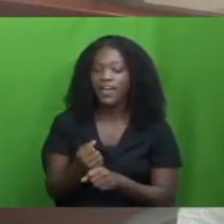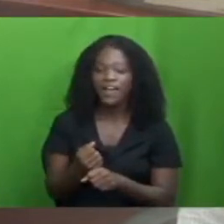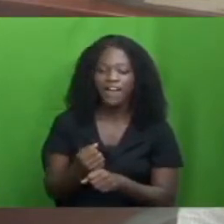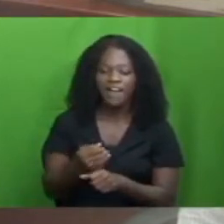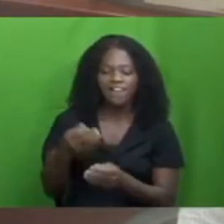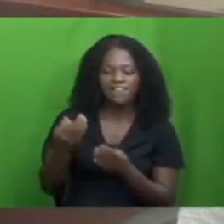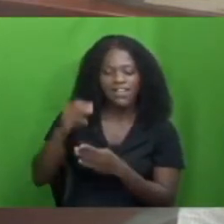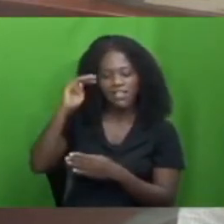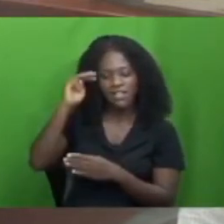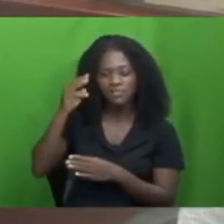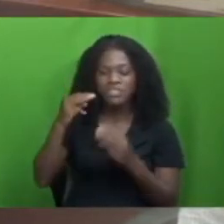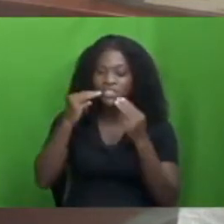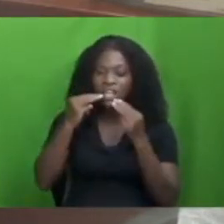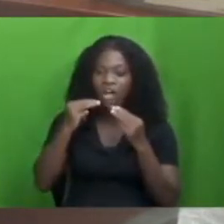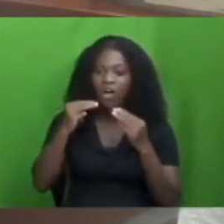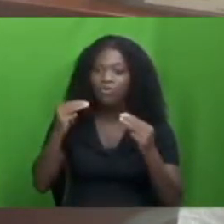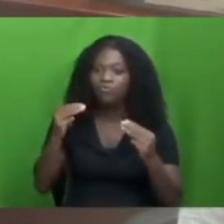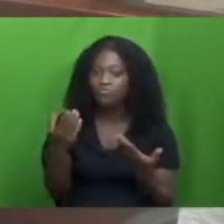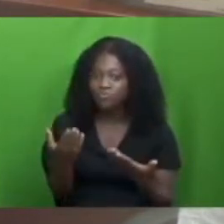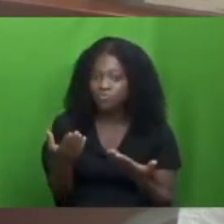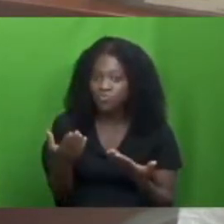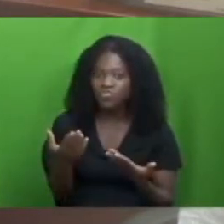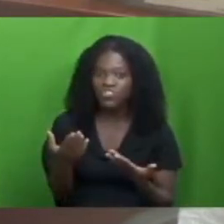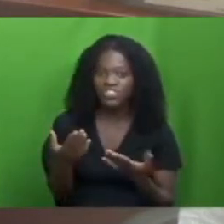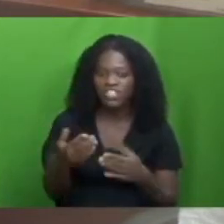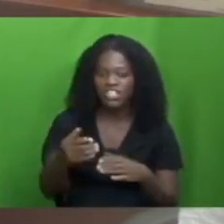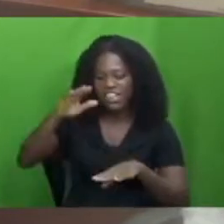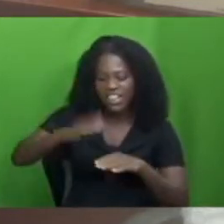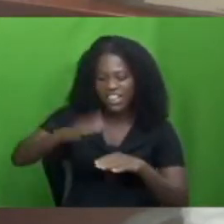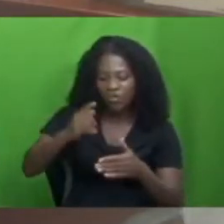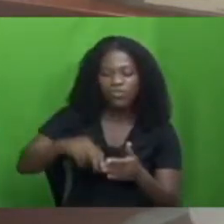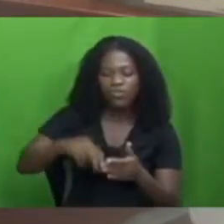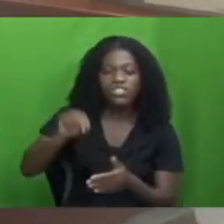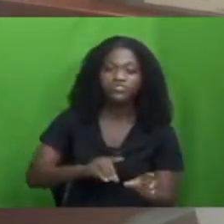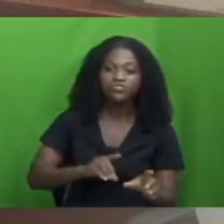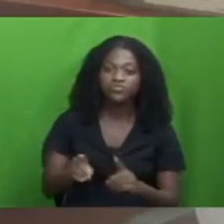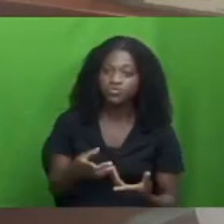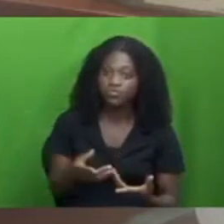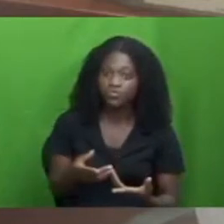outset was indulging the finance minister to move a motion